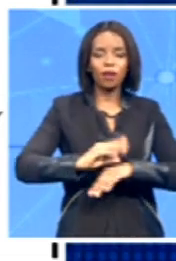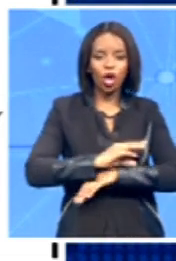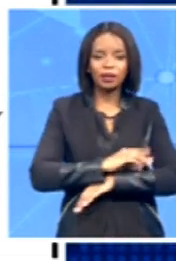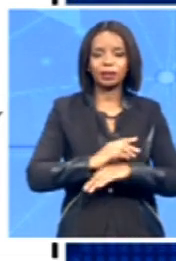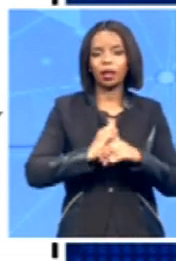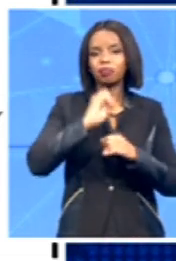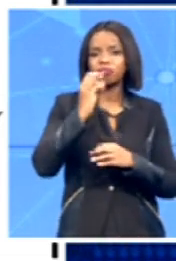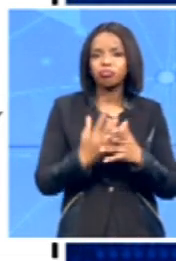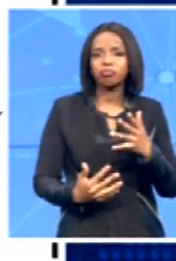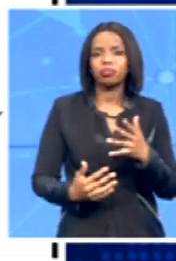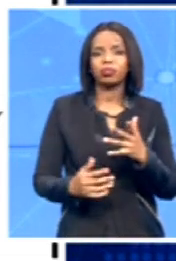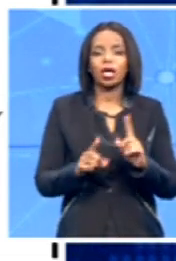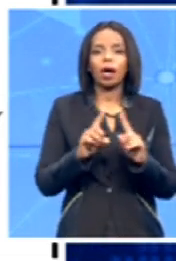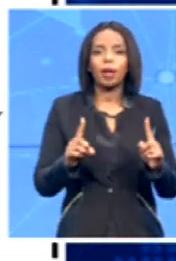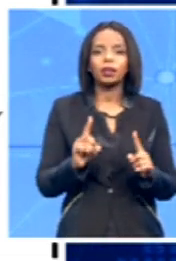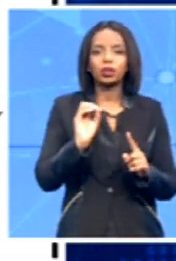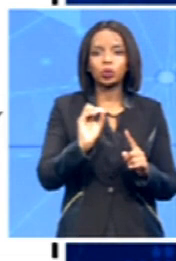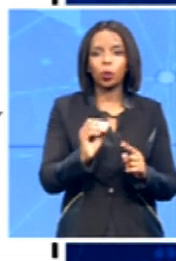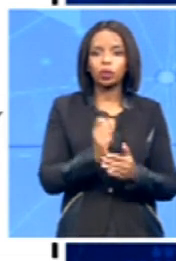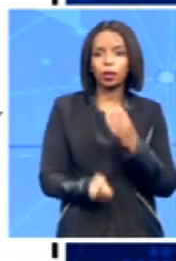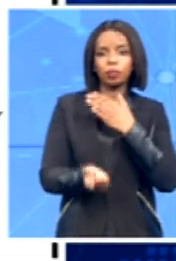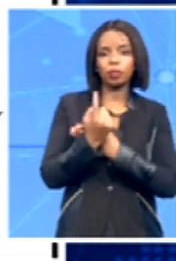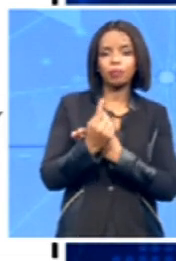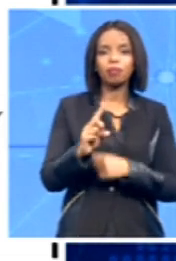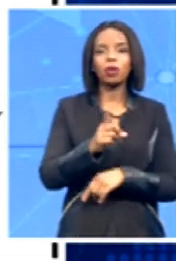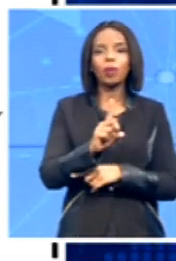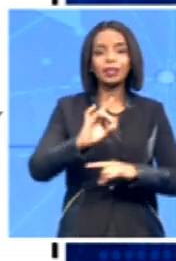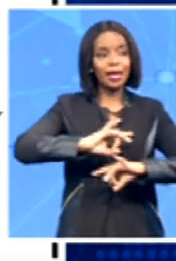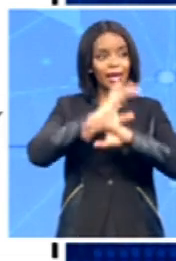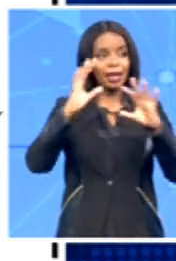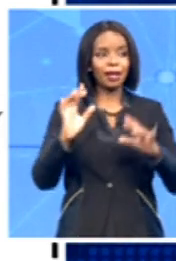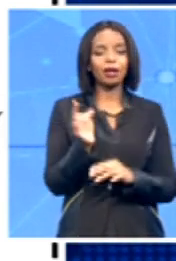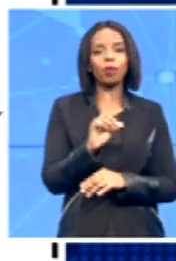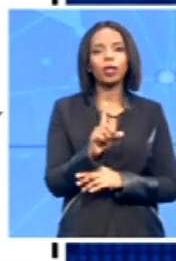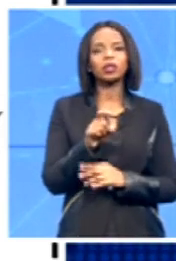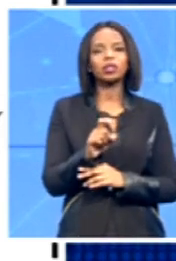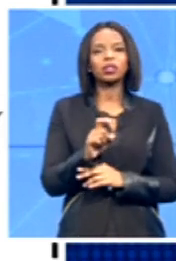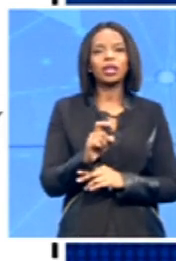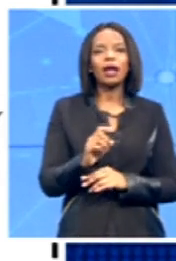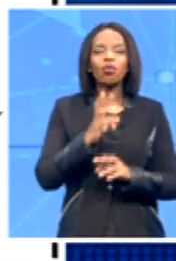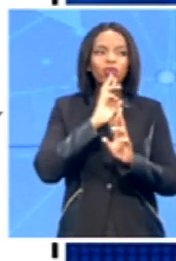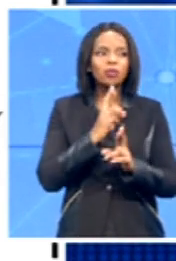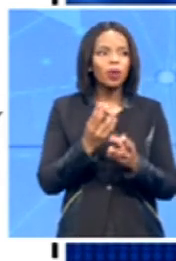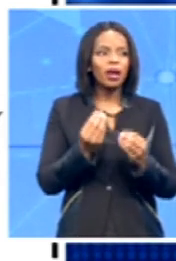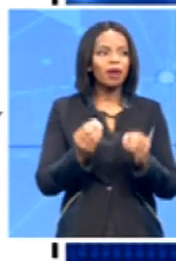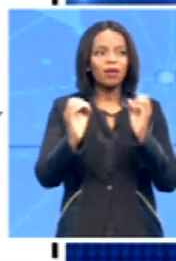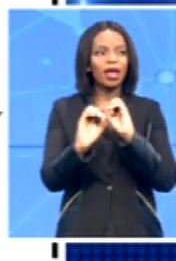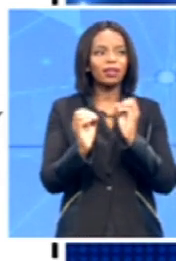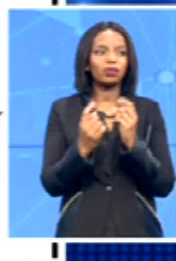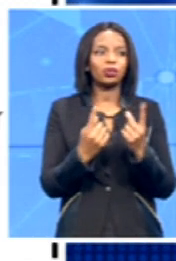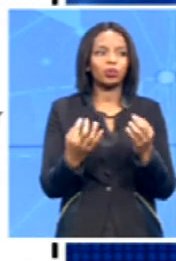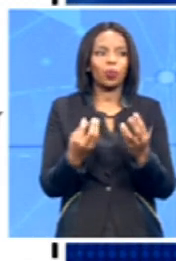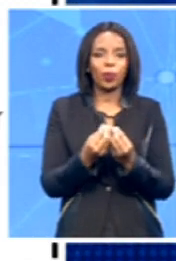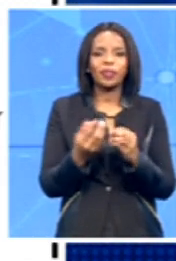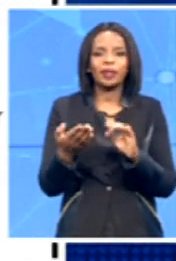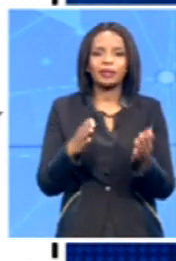it was clearly that the COVID test, positive test, had nothing to do with the death. And then the last one, the indeterminate, is that because of the data